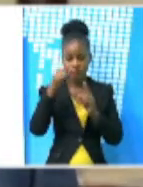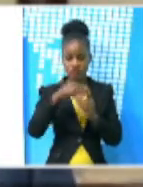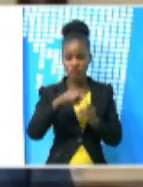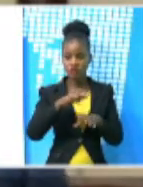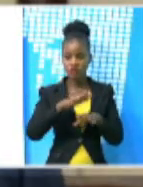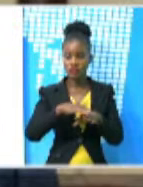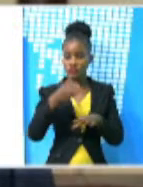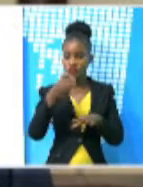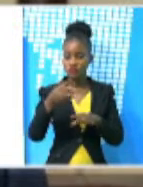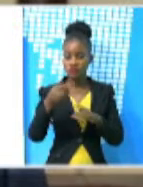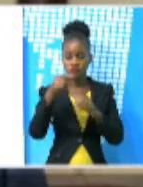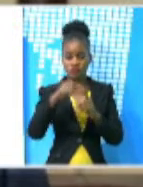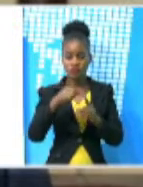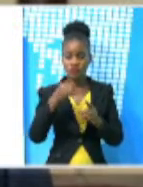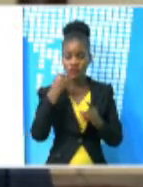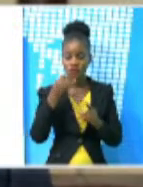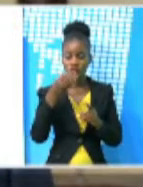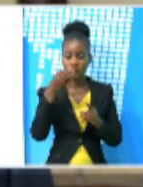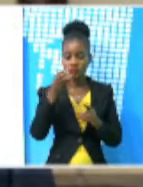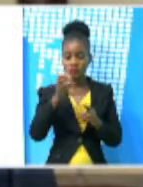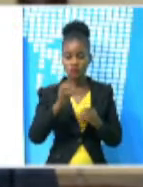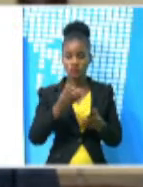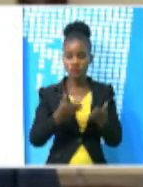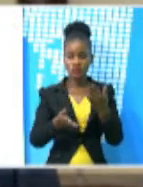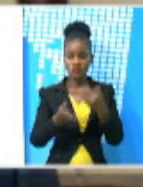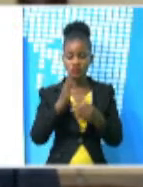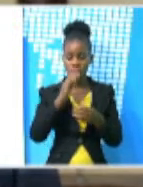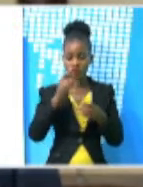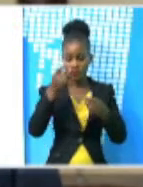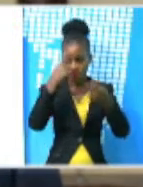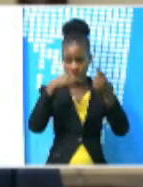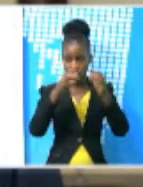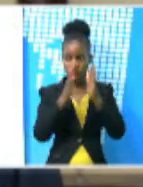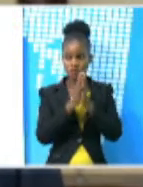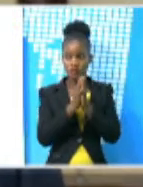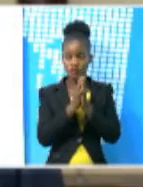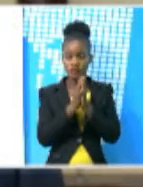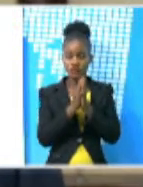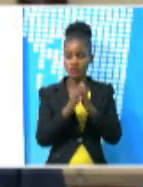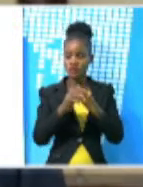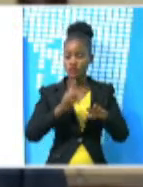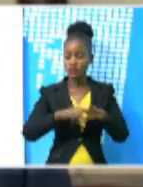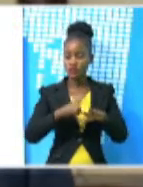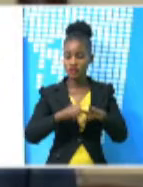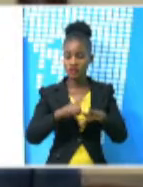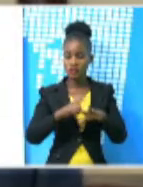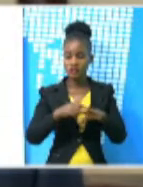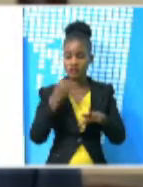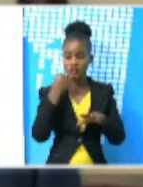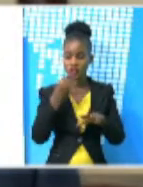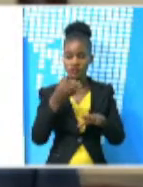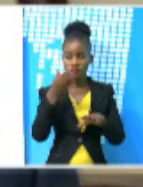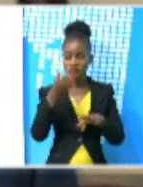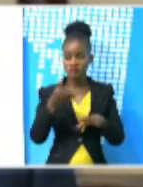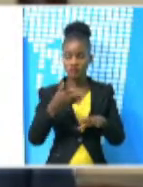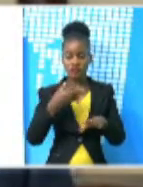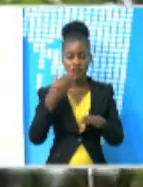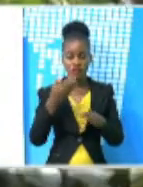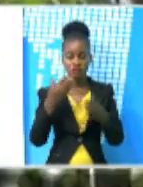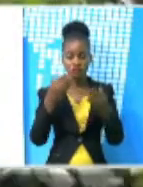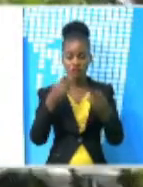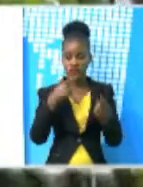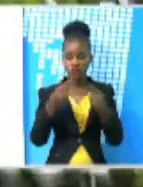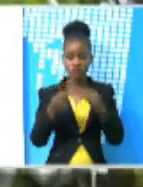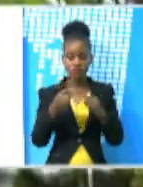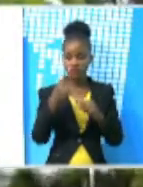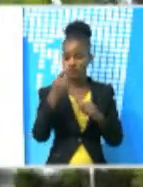of their produce is, you know, they use the rudimentary technologies. You know, sometimes quality is quite often compromised.